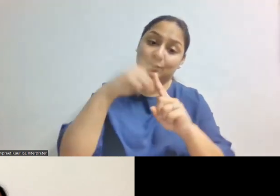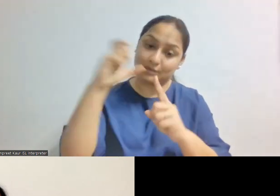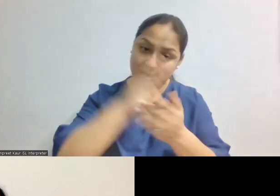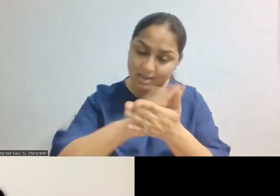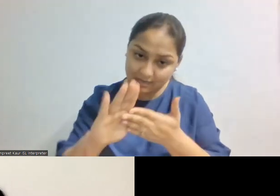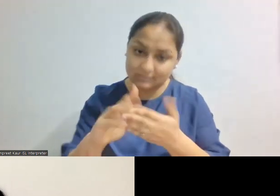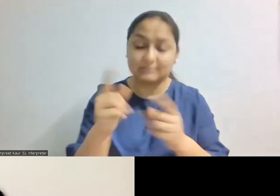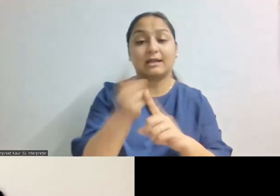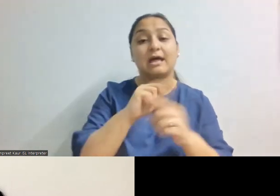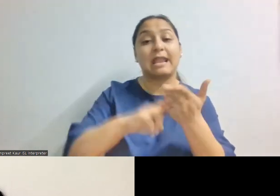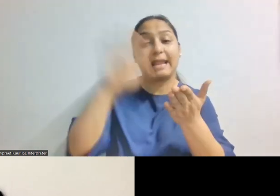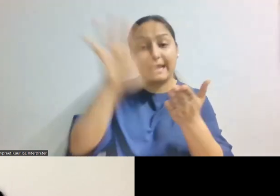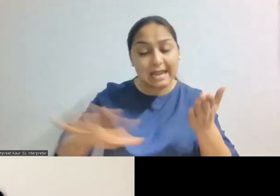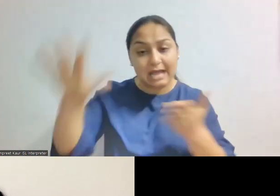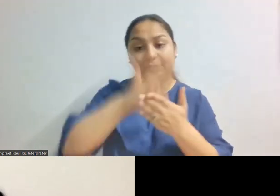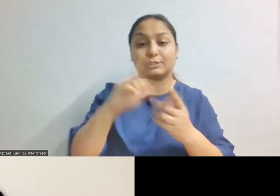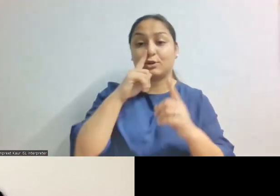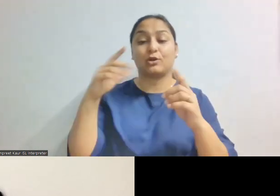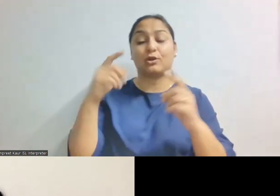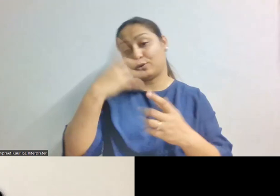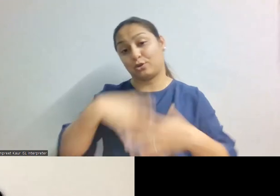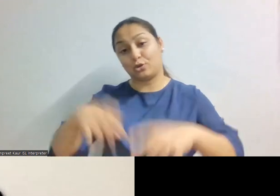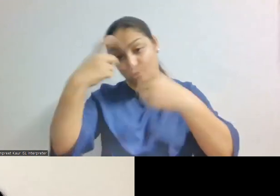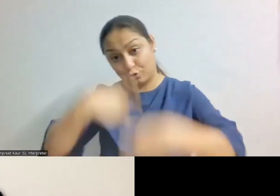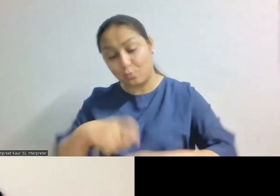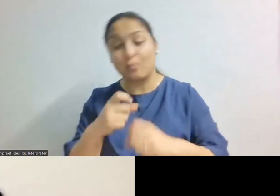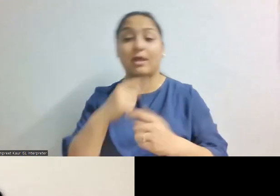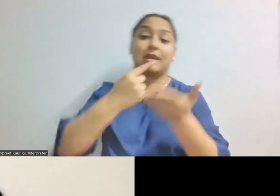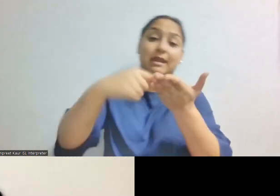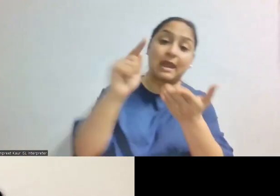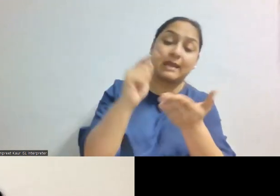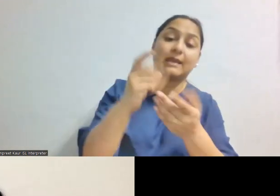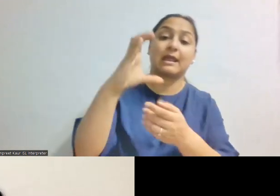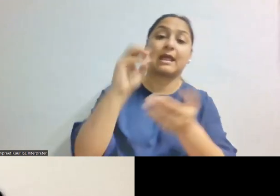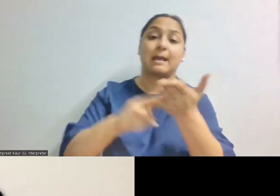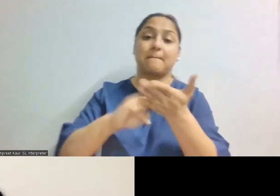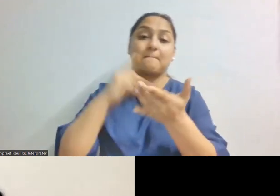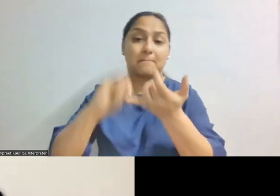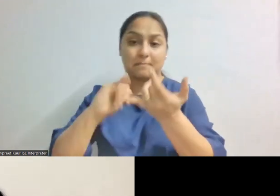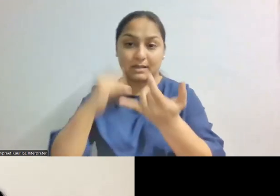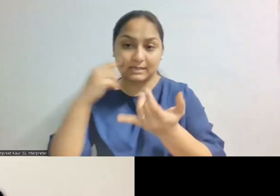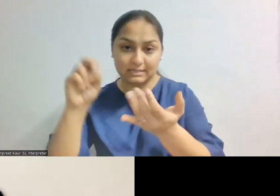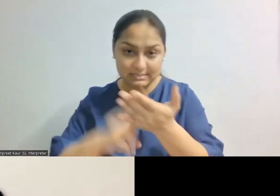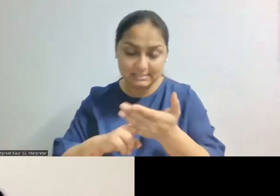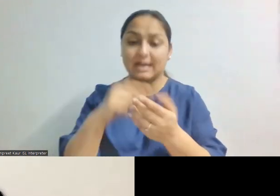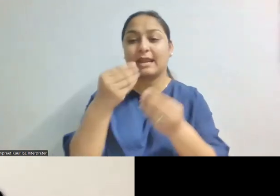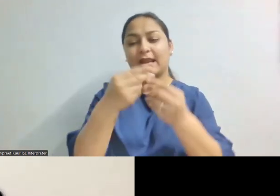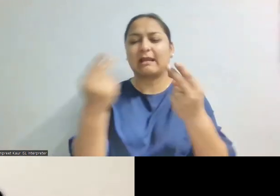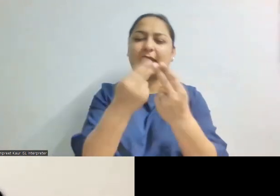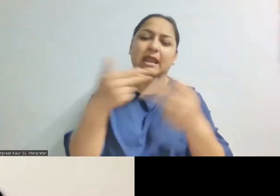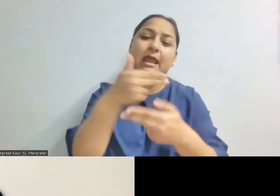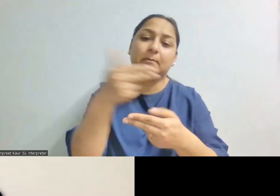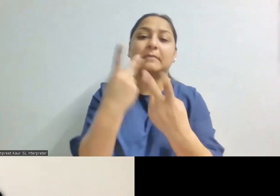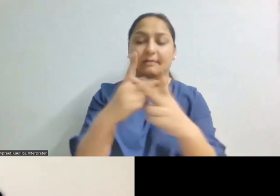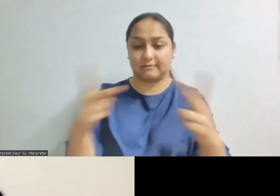Human Rights Commission India, Federation of Indian Chambers of Commerce and Industry, to name a few. She has